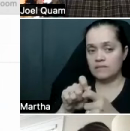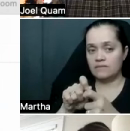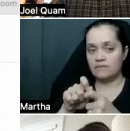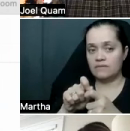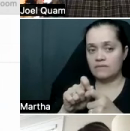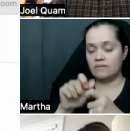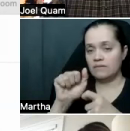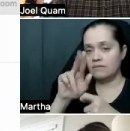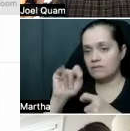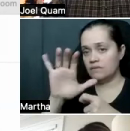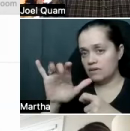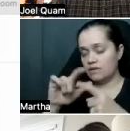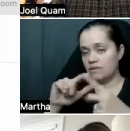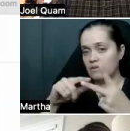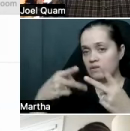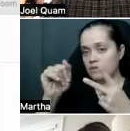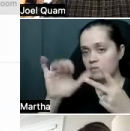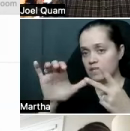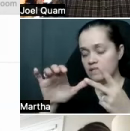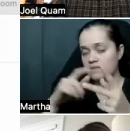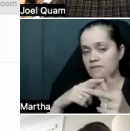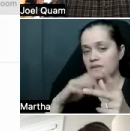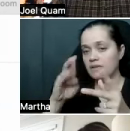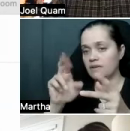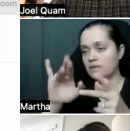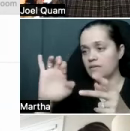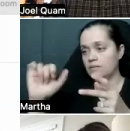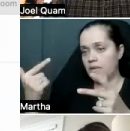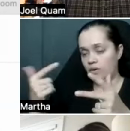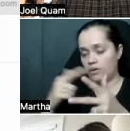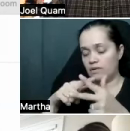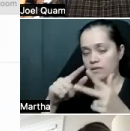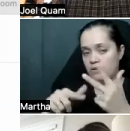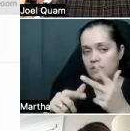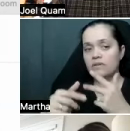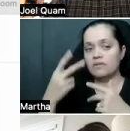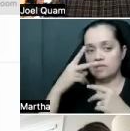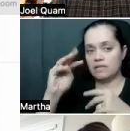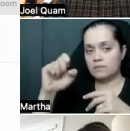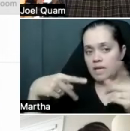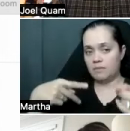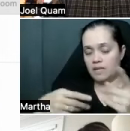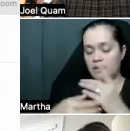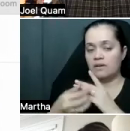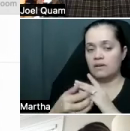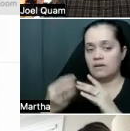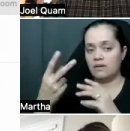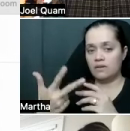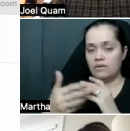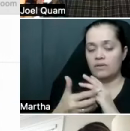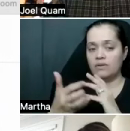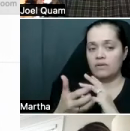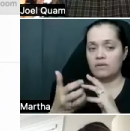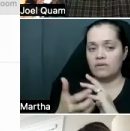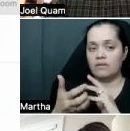the Arctic Ocean, Pacific Ocean, and Bering Sea, which you can see on the map right there. Shows those 3 seas that it